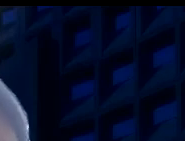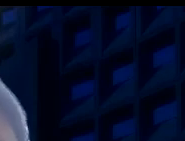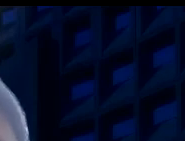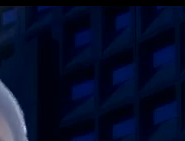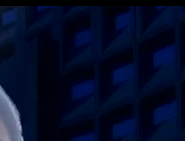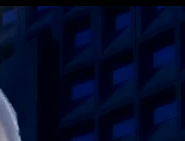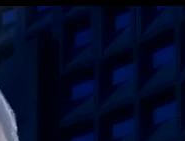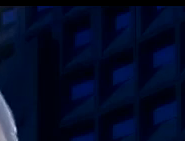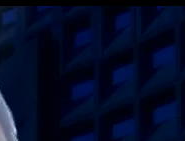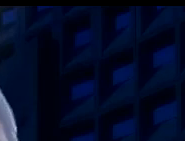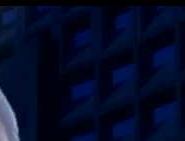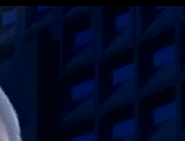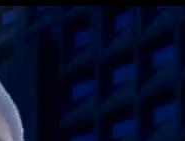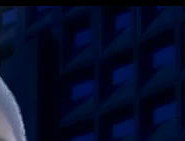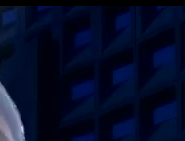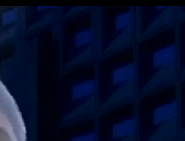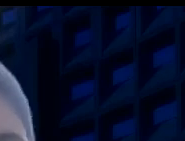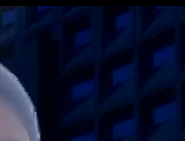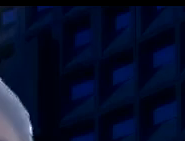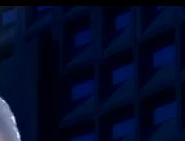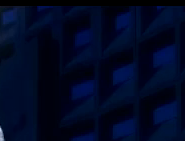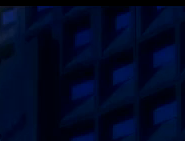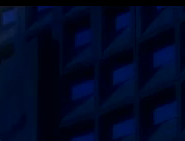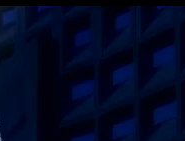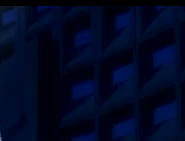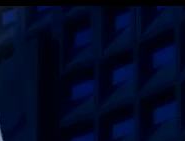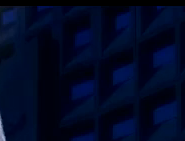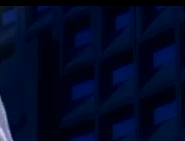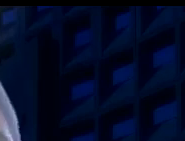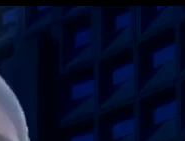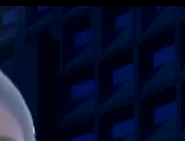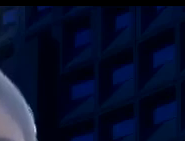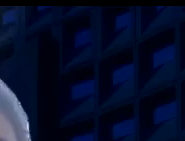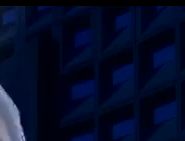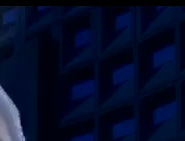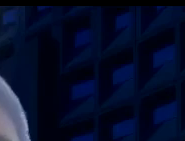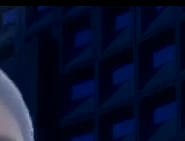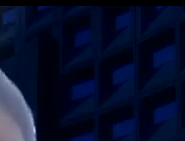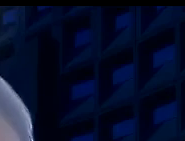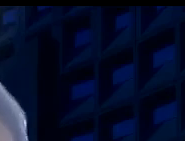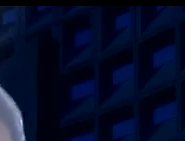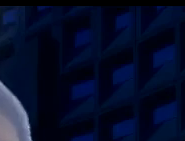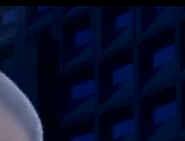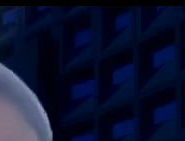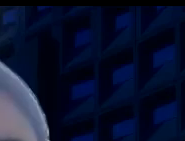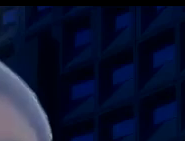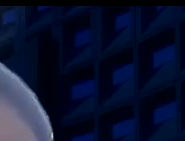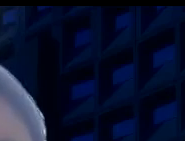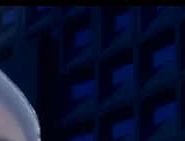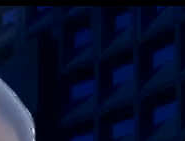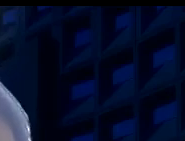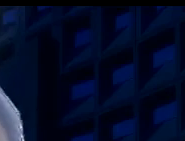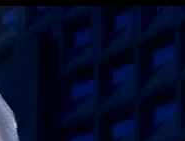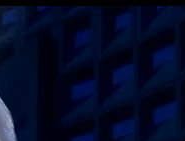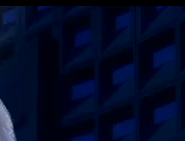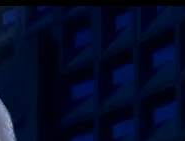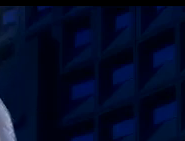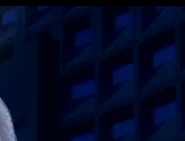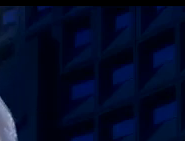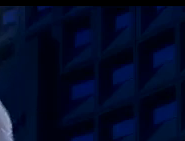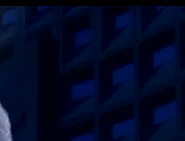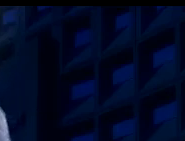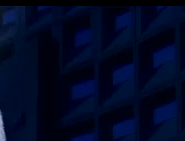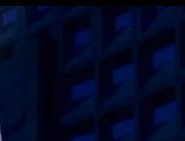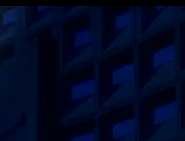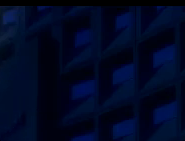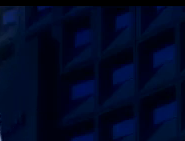arson. If a person accidentally or on purpose burned down their last apartment, you can't reasonably assume